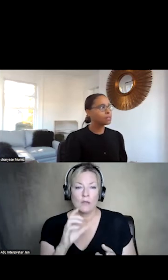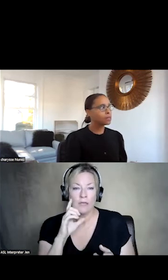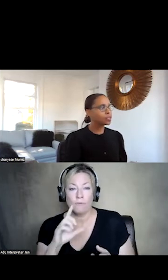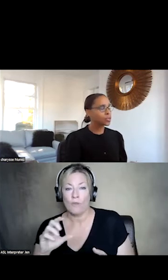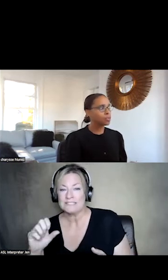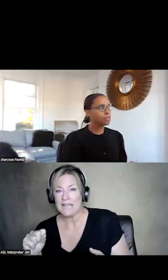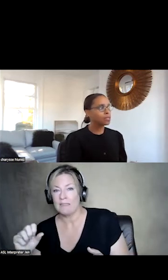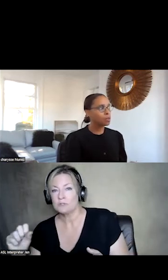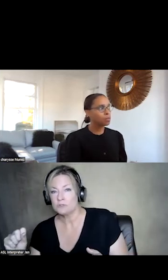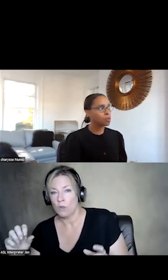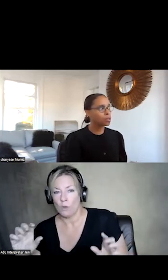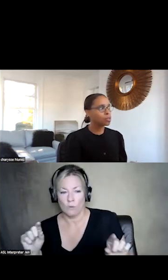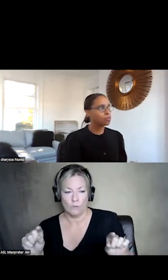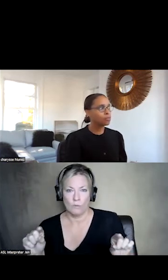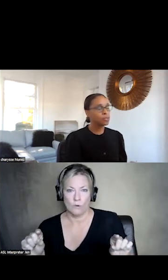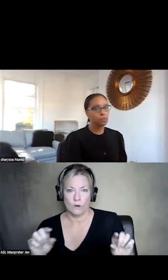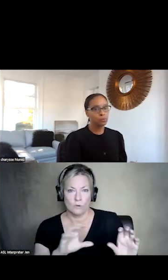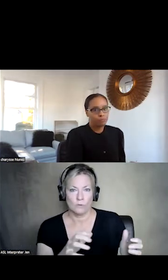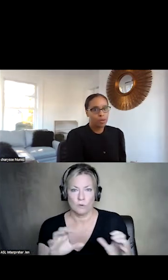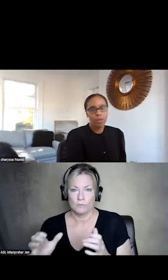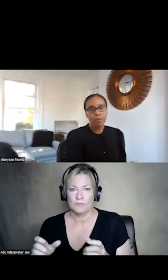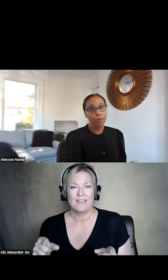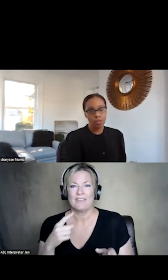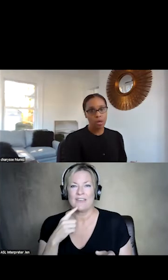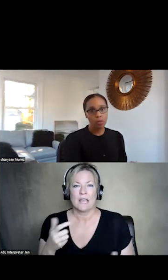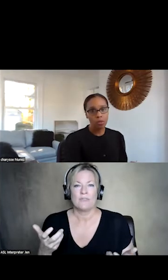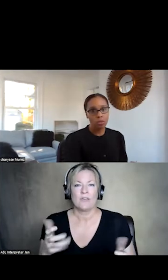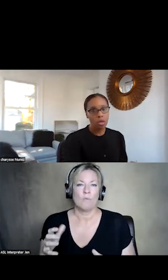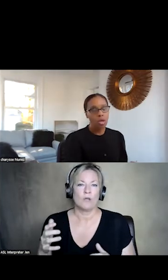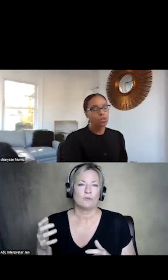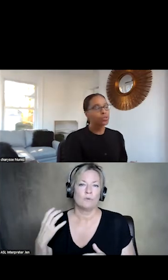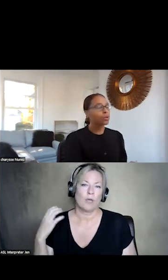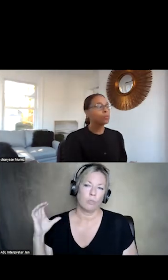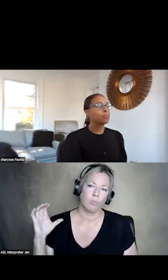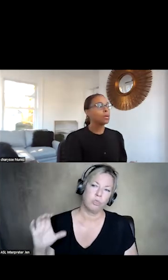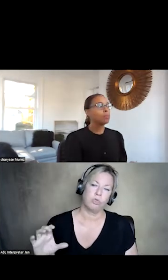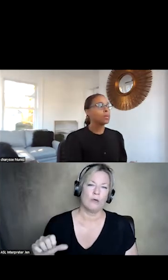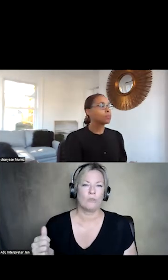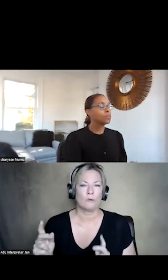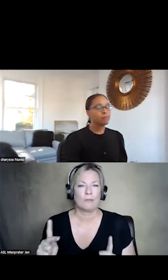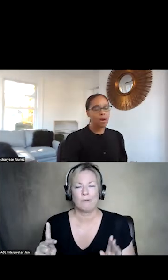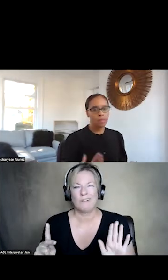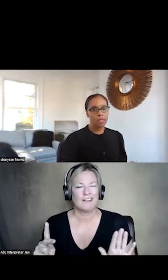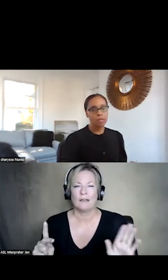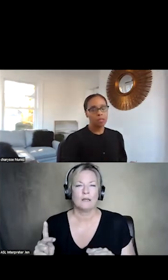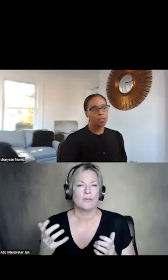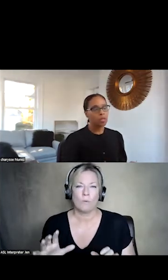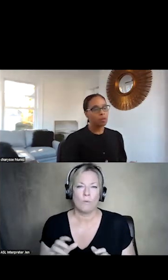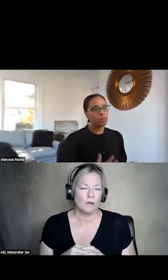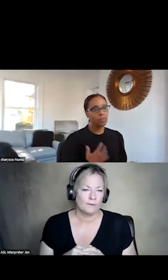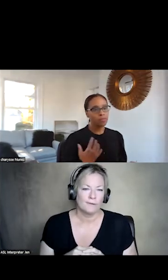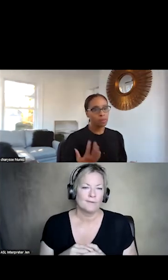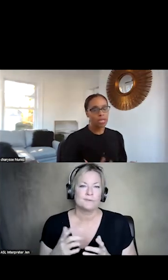many assert that they don't want to feel, they don't want to be a burden to others. So whatever the environment